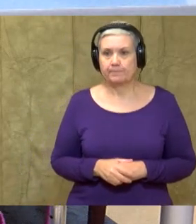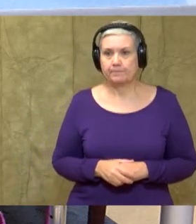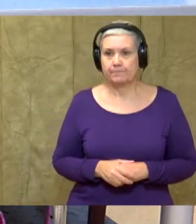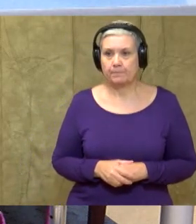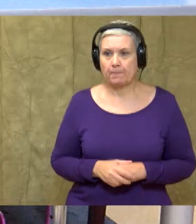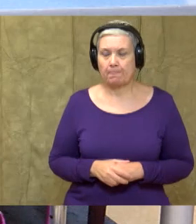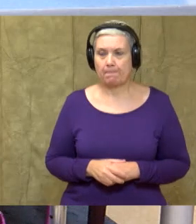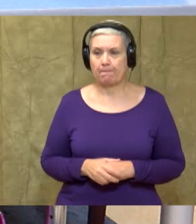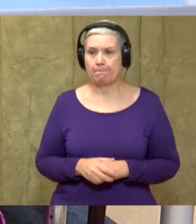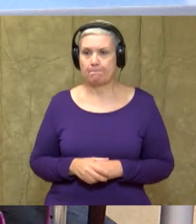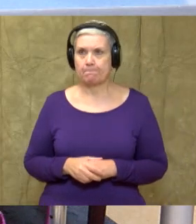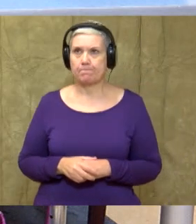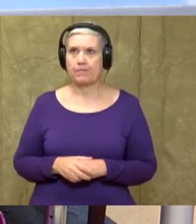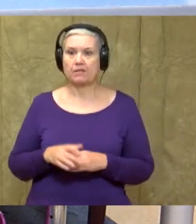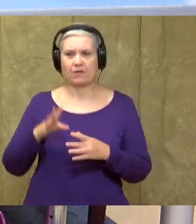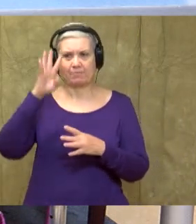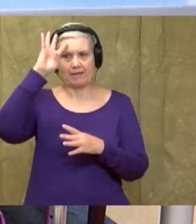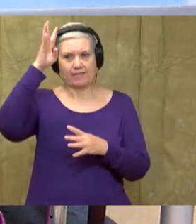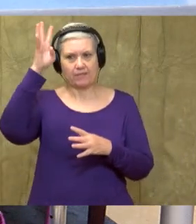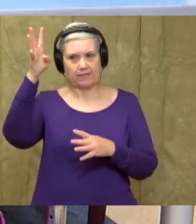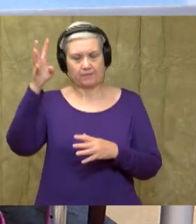Now, let's use our imagination.